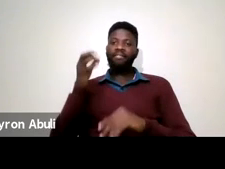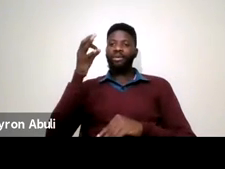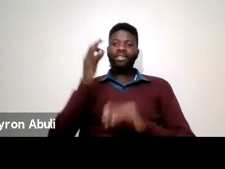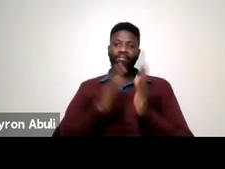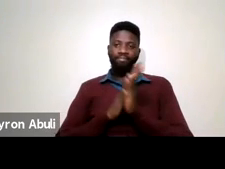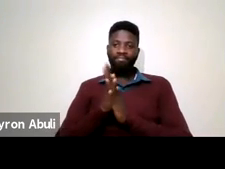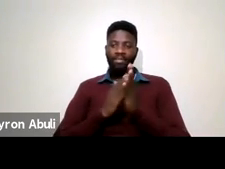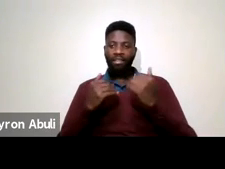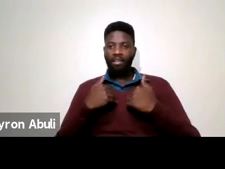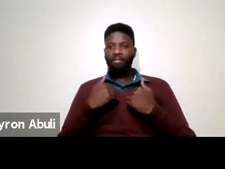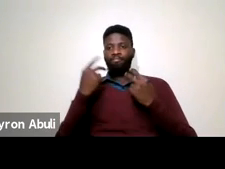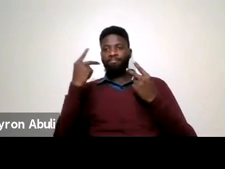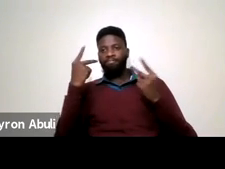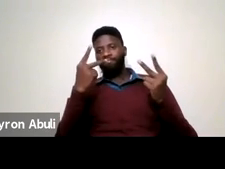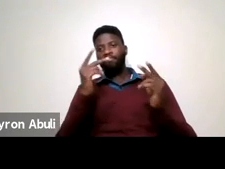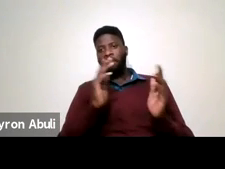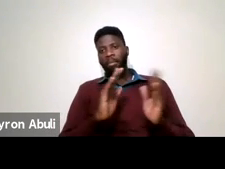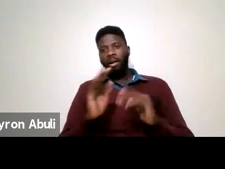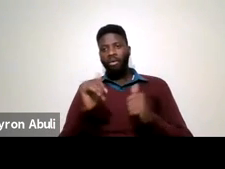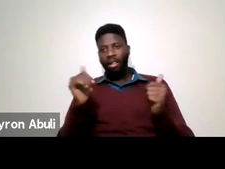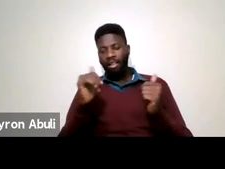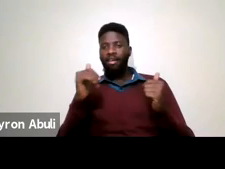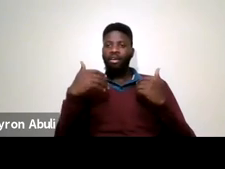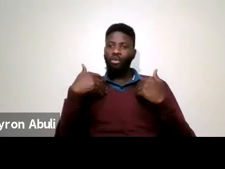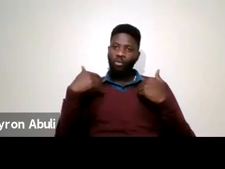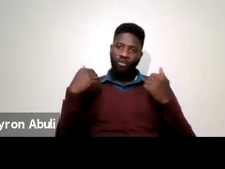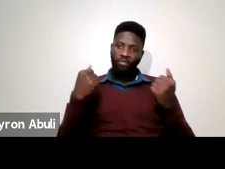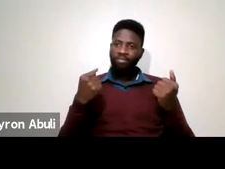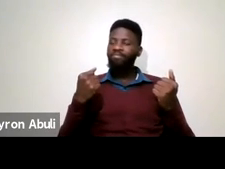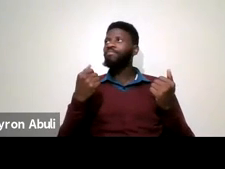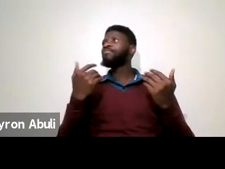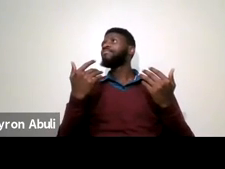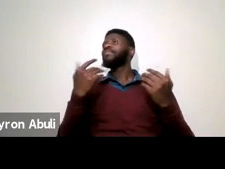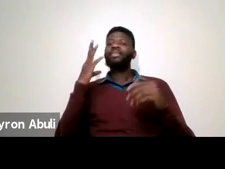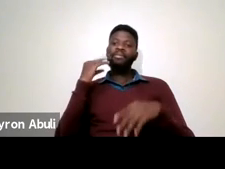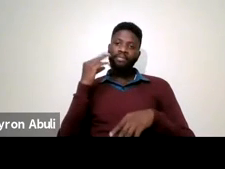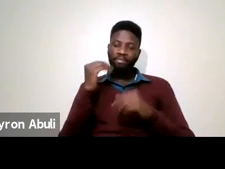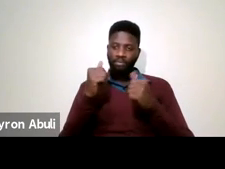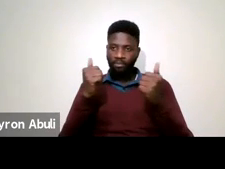appear confident, and of course you ooze with a lot of confidence and experience.